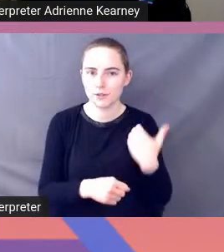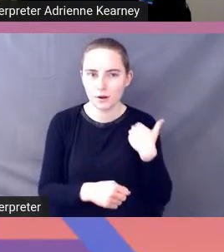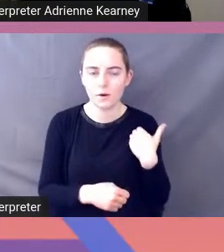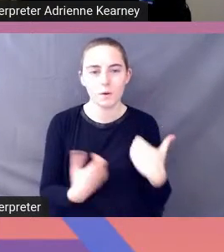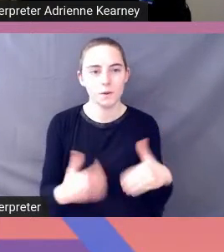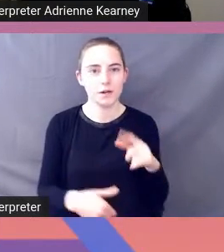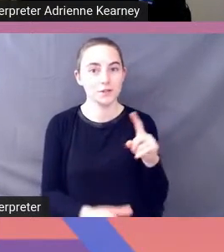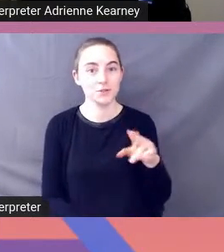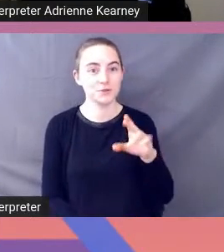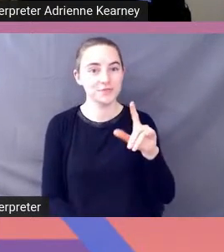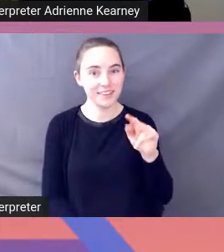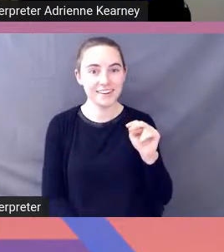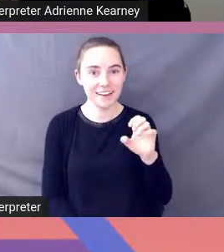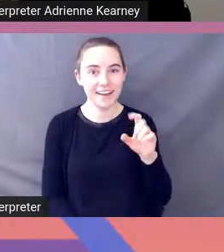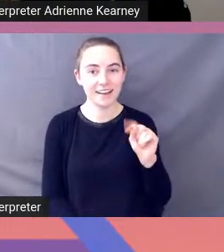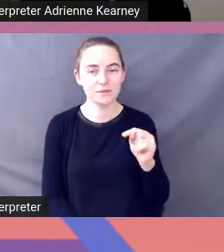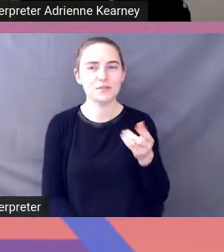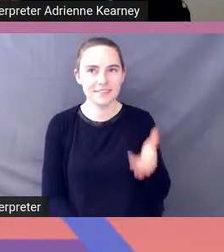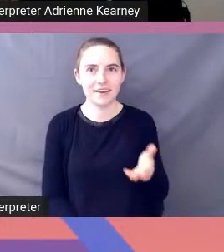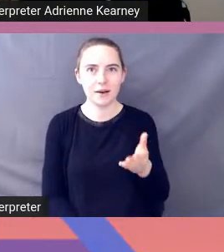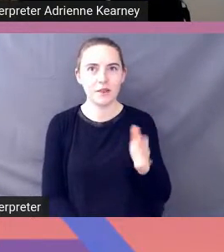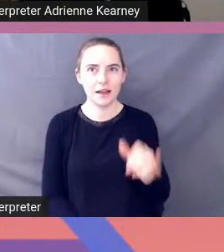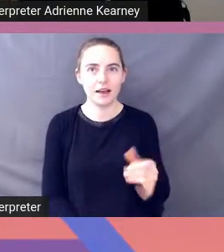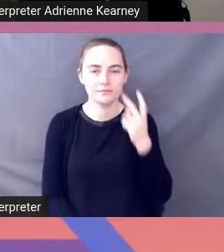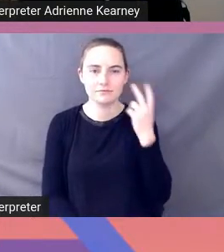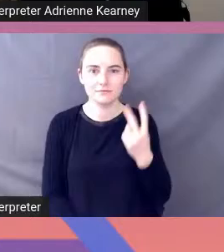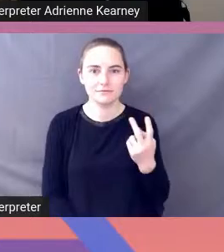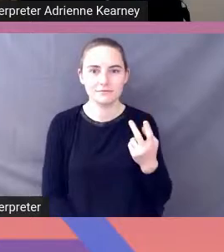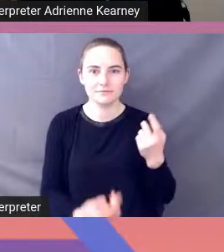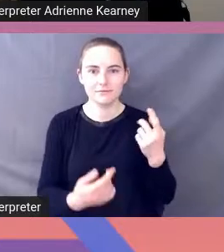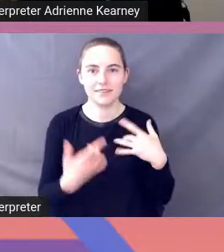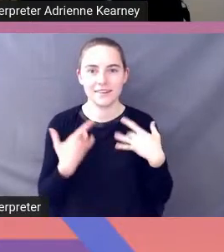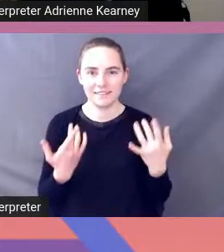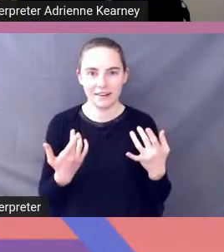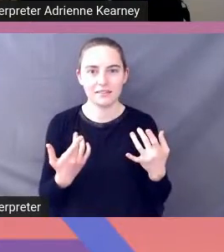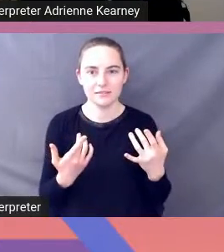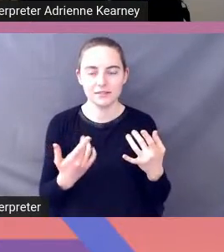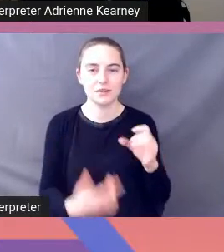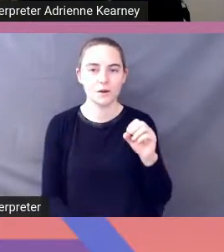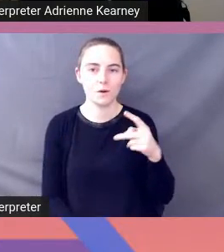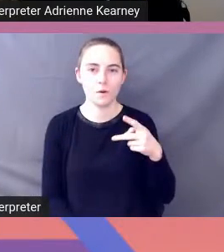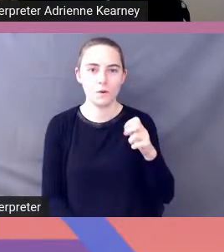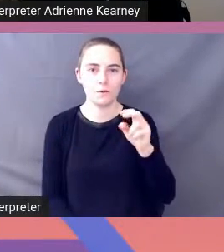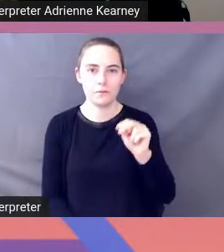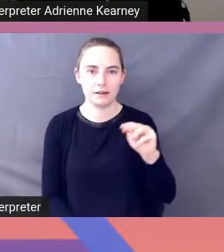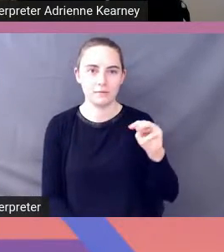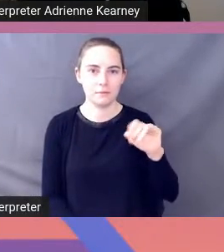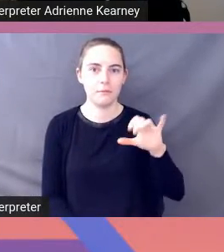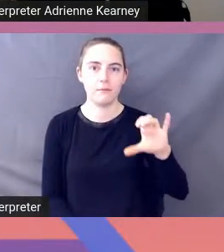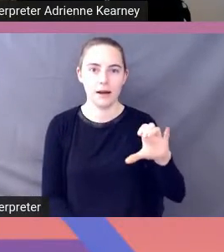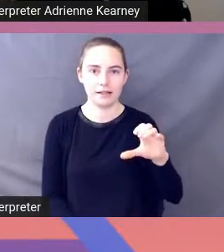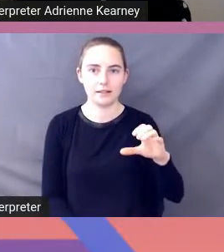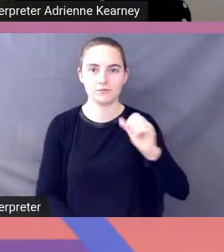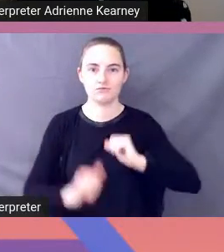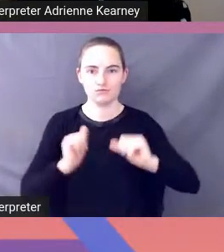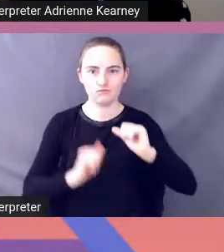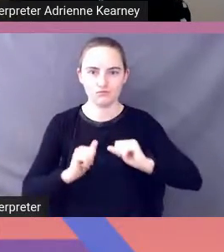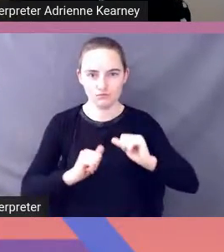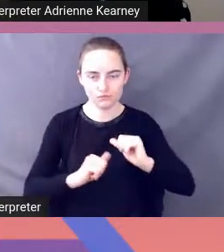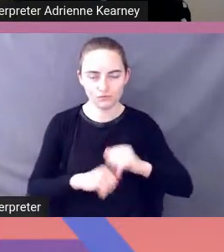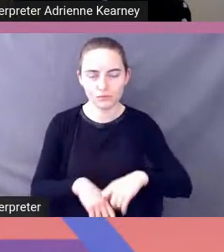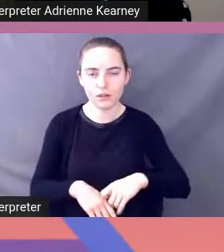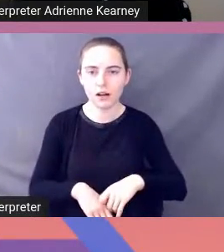an open mic. I'm from Avon and Simsbury, so I was at an open mic called the Russell. Then a old